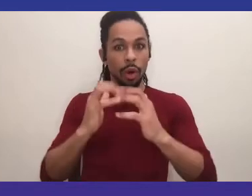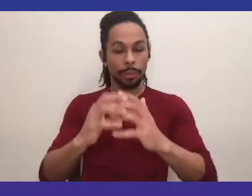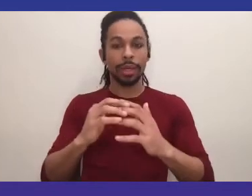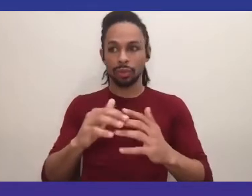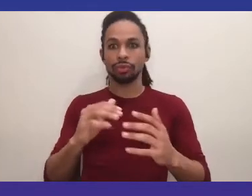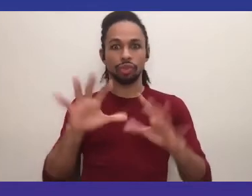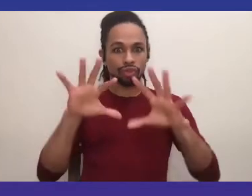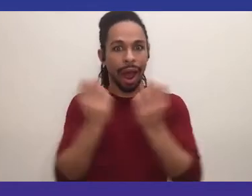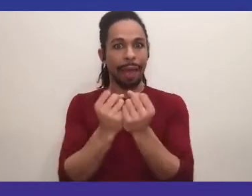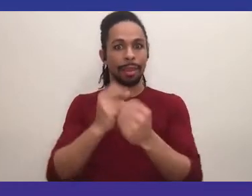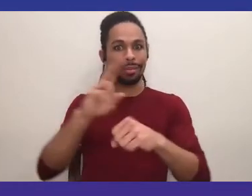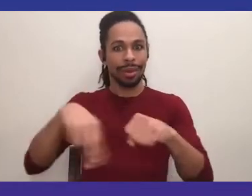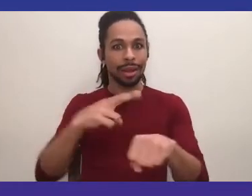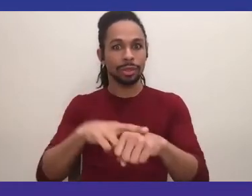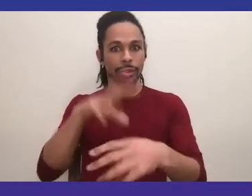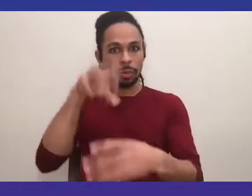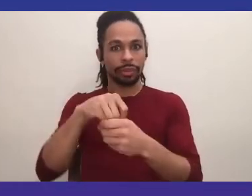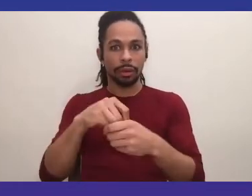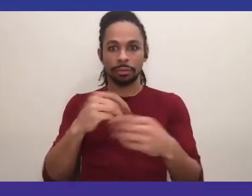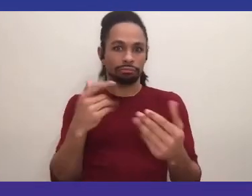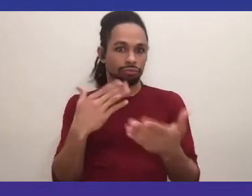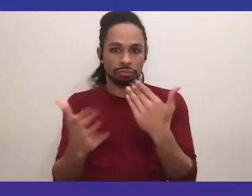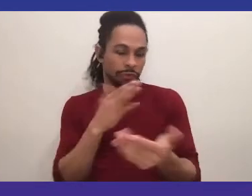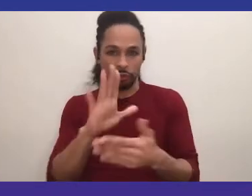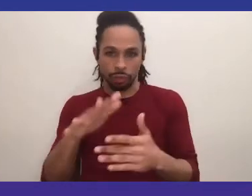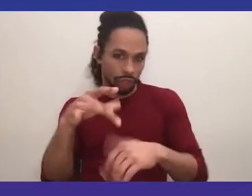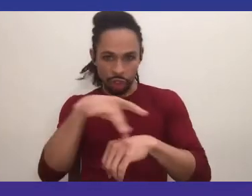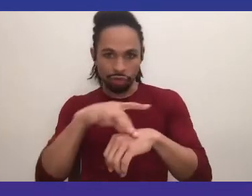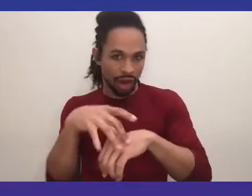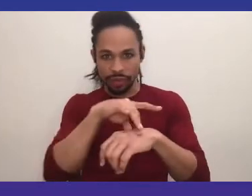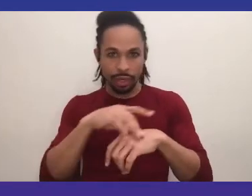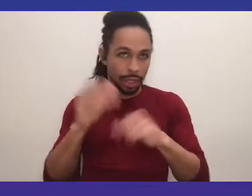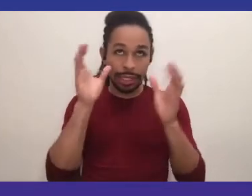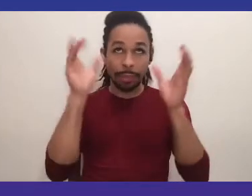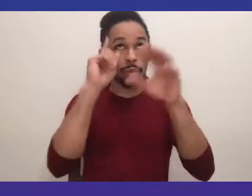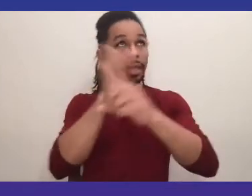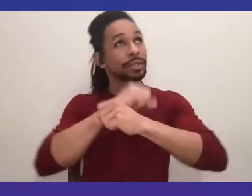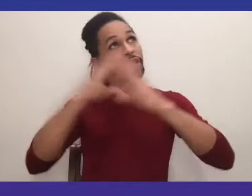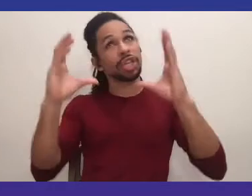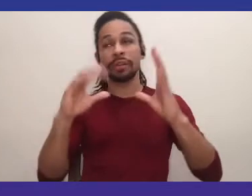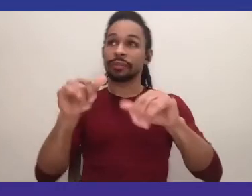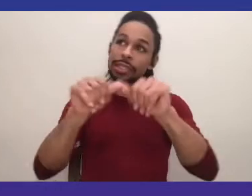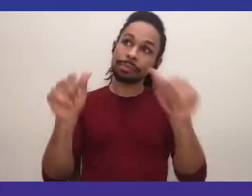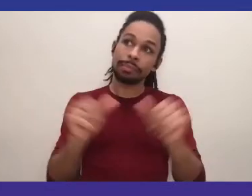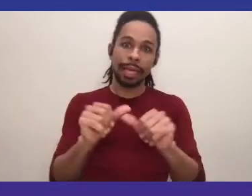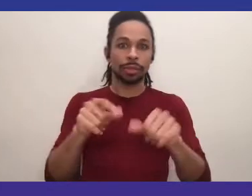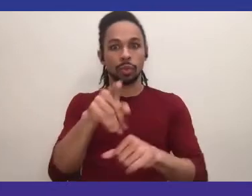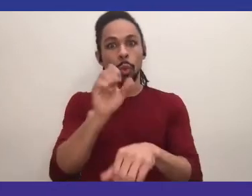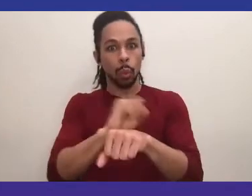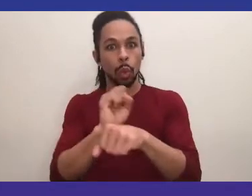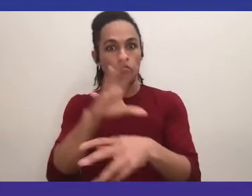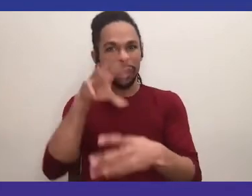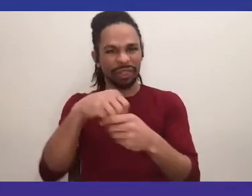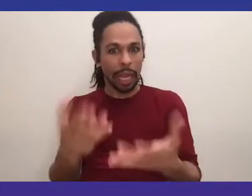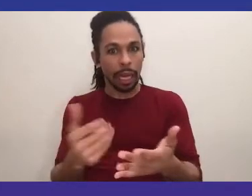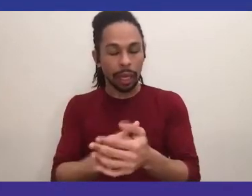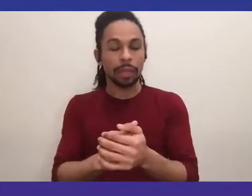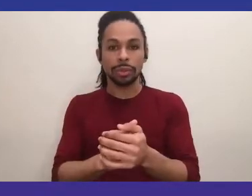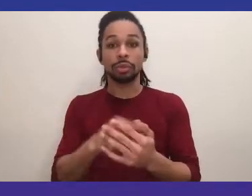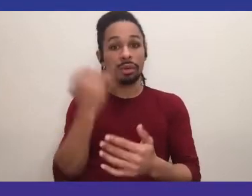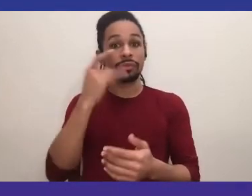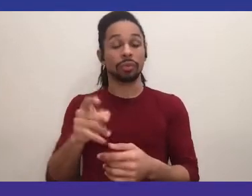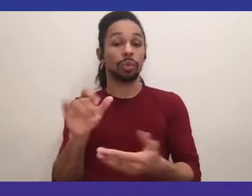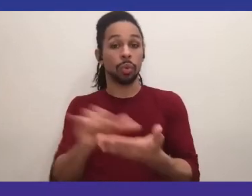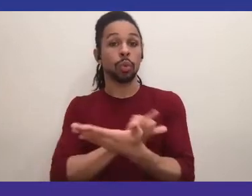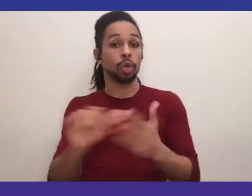nations within whatever your geographic conceptualization of the space you work with is. So if you're a New York State